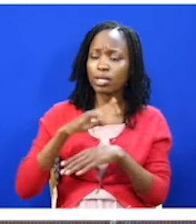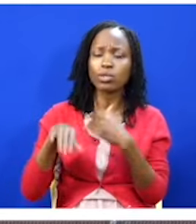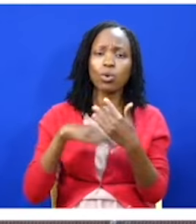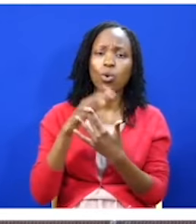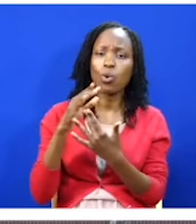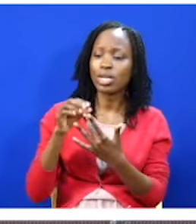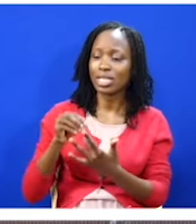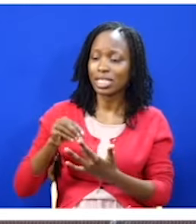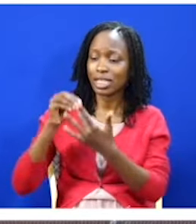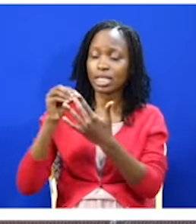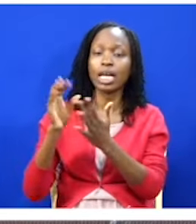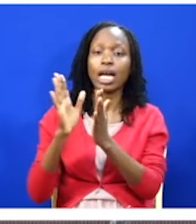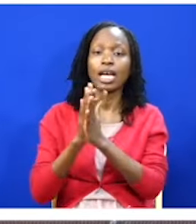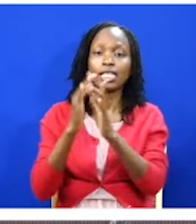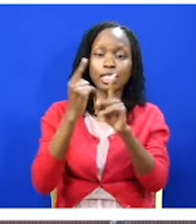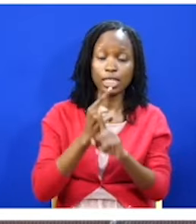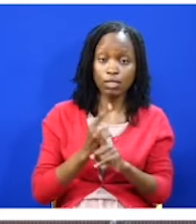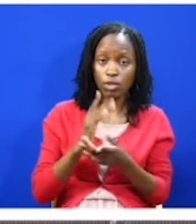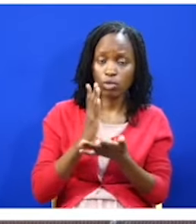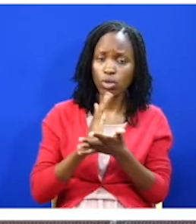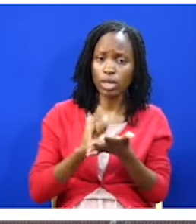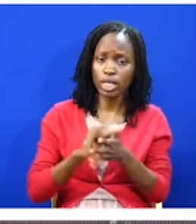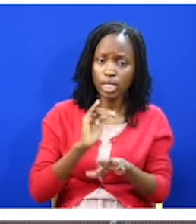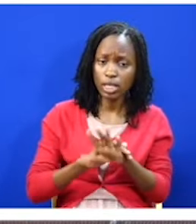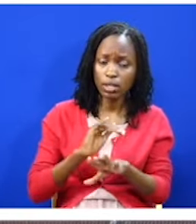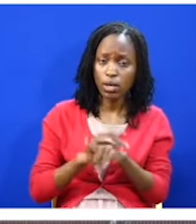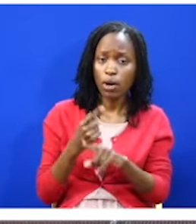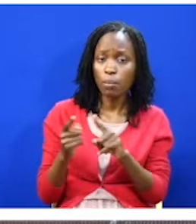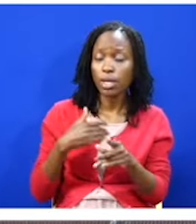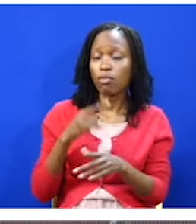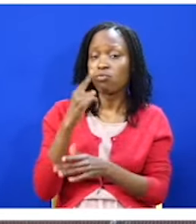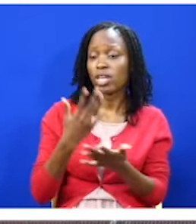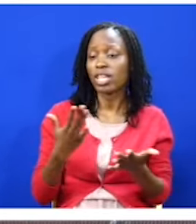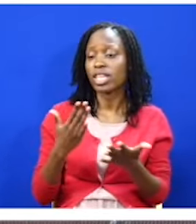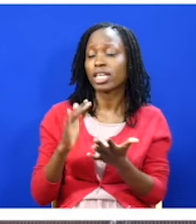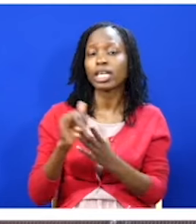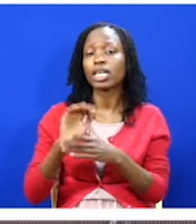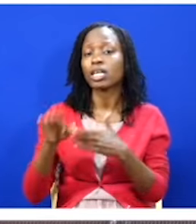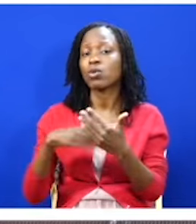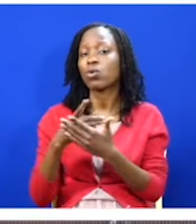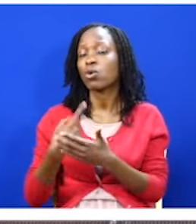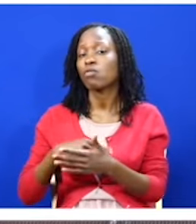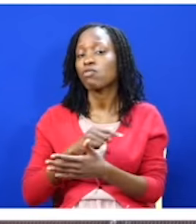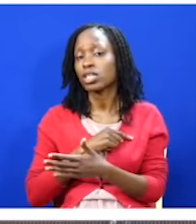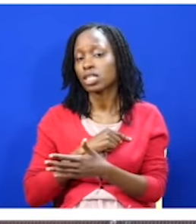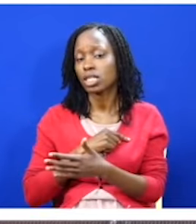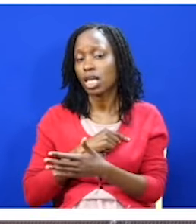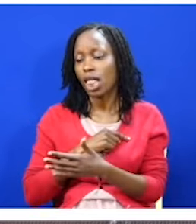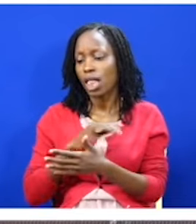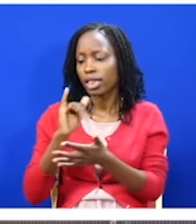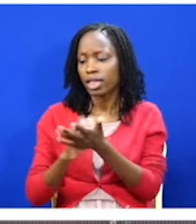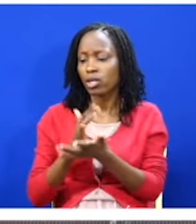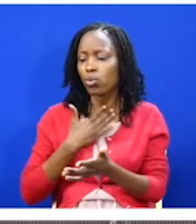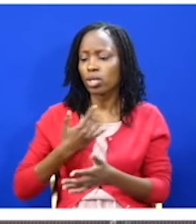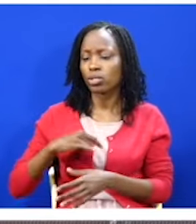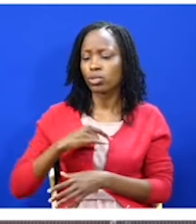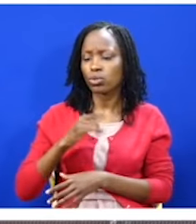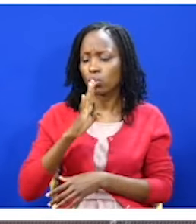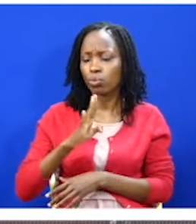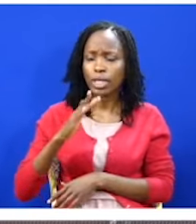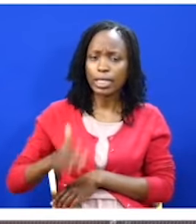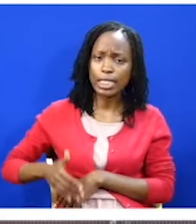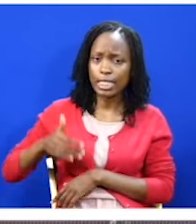all different, and that's a good thing. But there's something in all of us that makes us want to only think about ourselves, talk about ourselves,